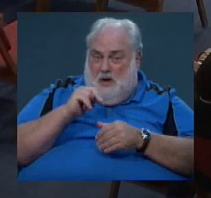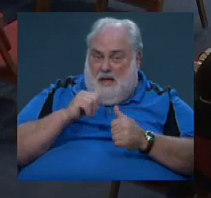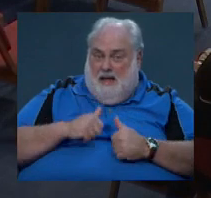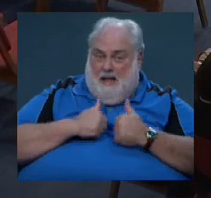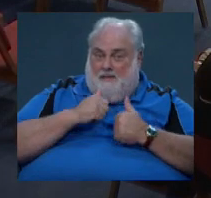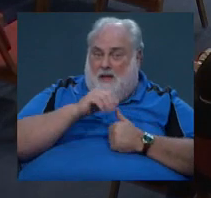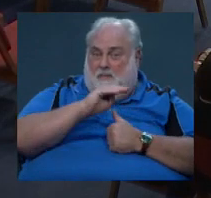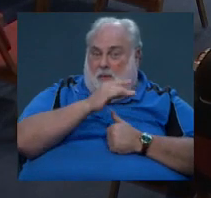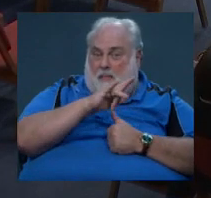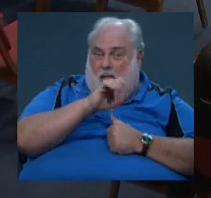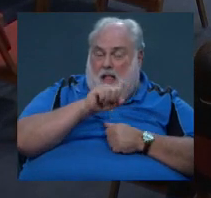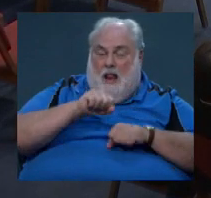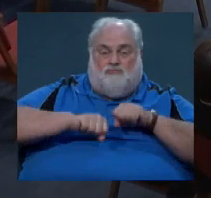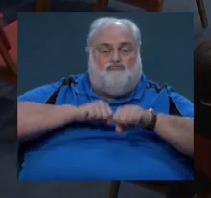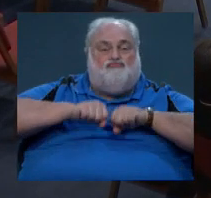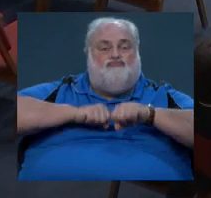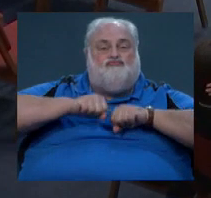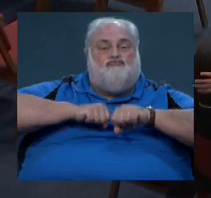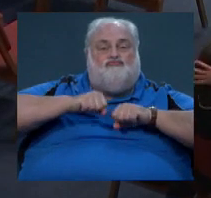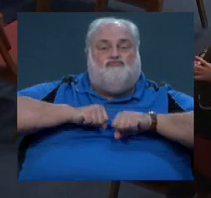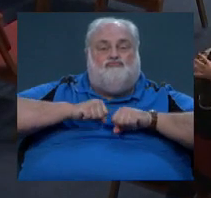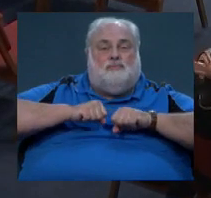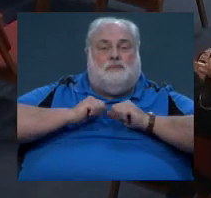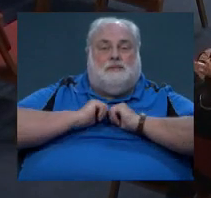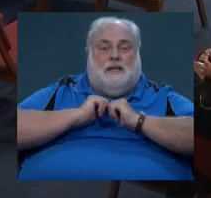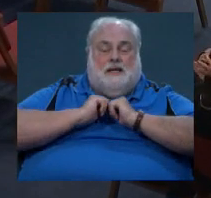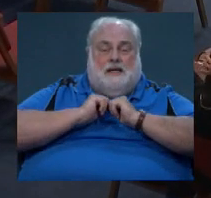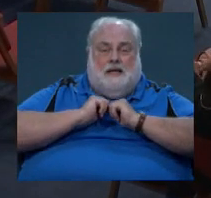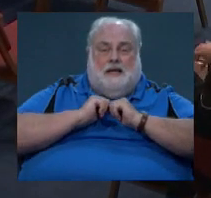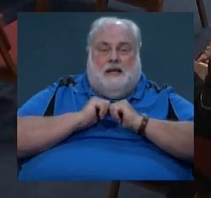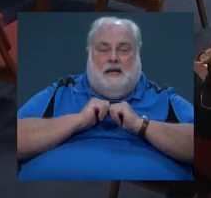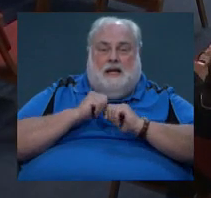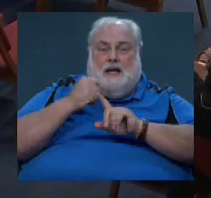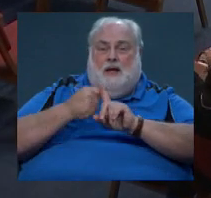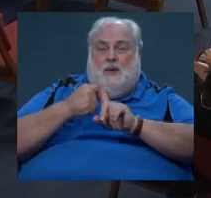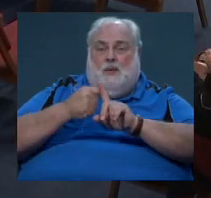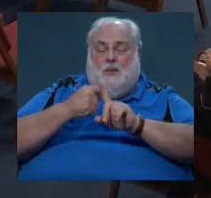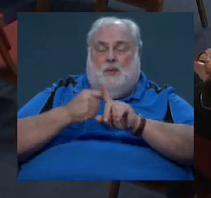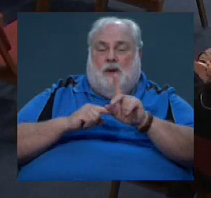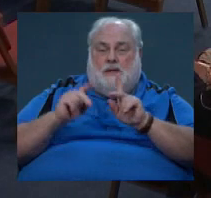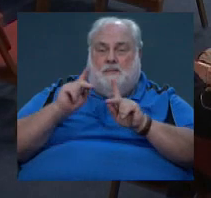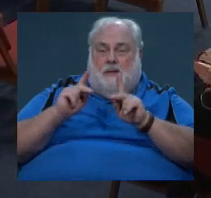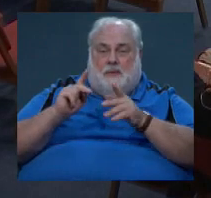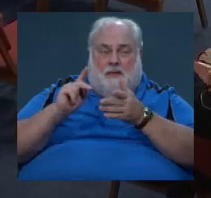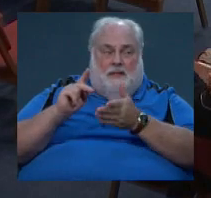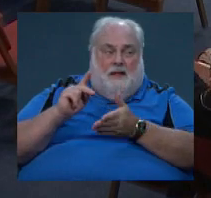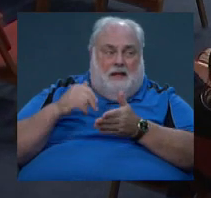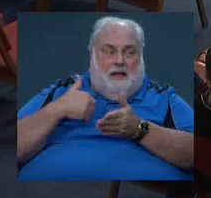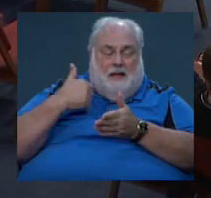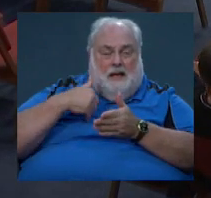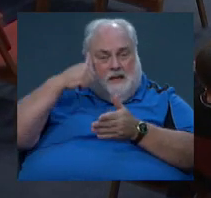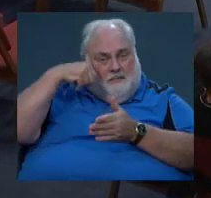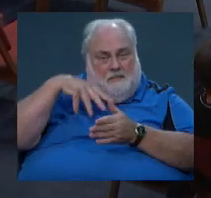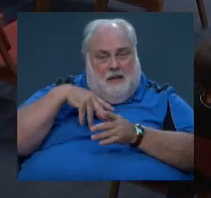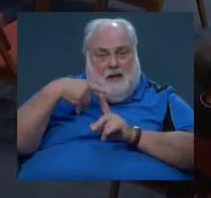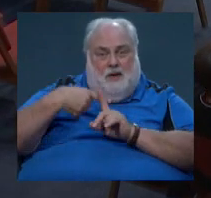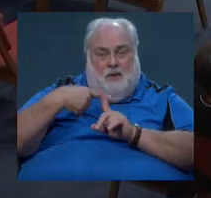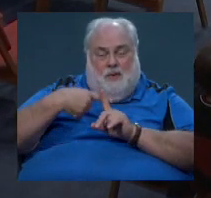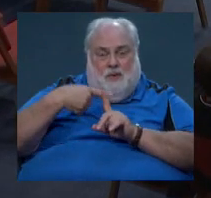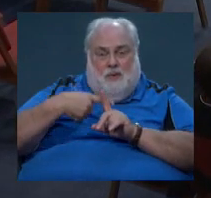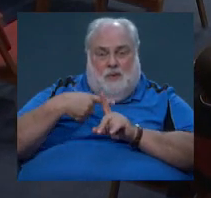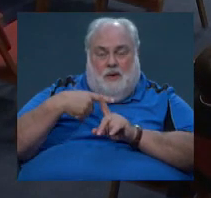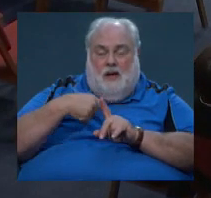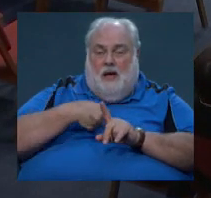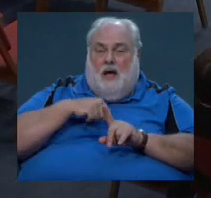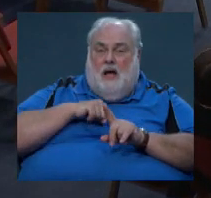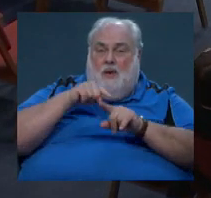Maumelle someplace. He rides his bicycle. We ride together. He rents to people who want to rent there. He had young men there renting. I